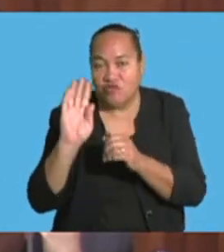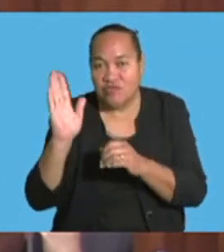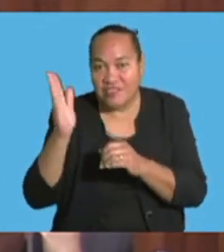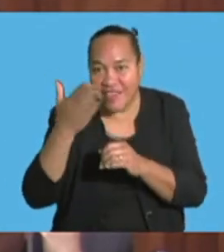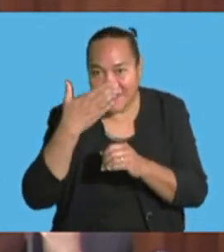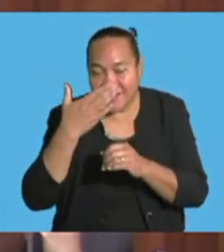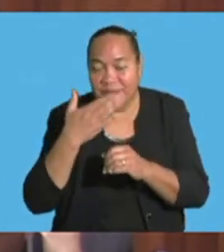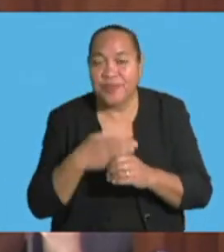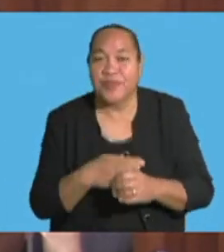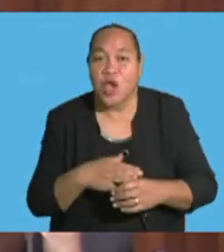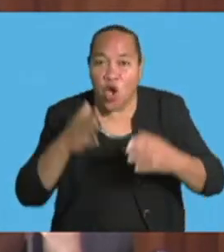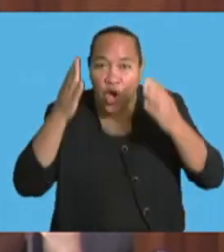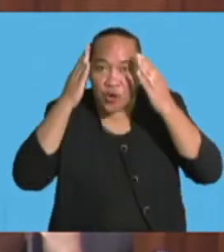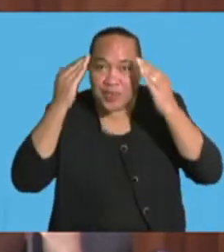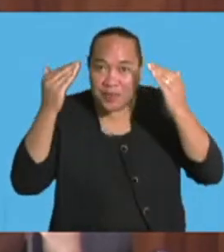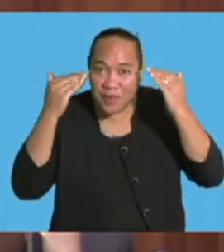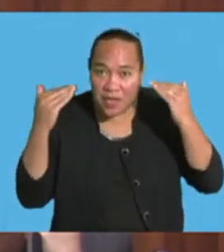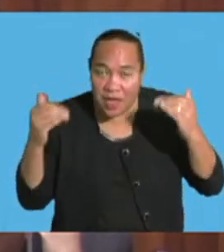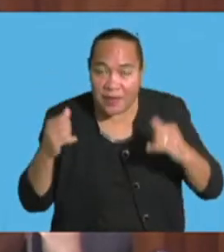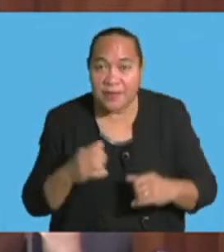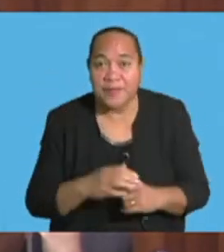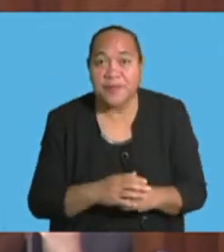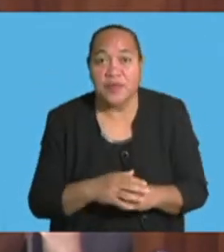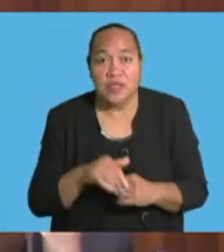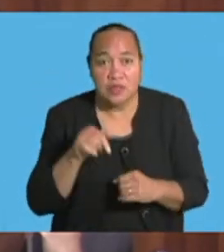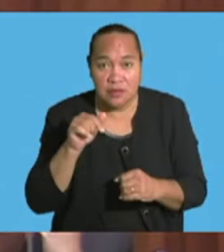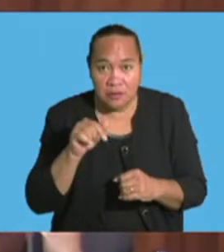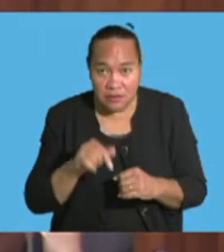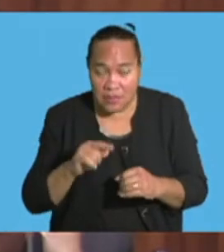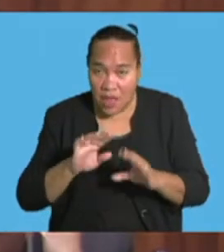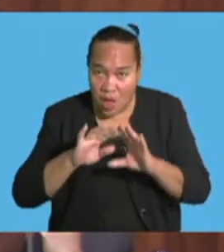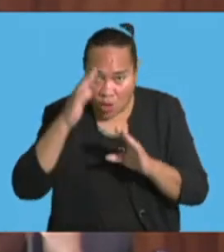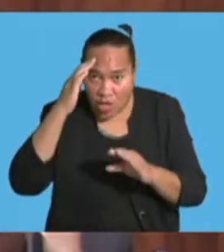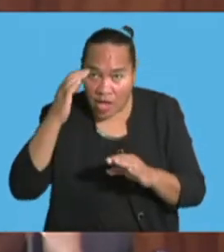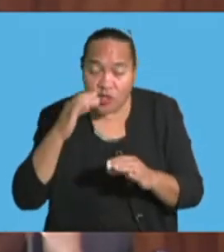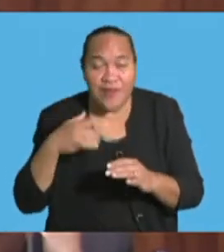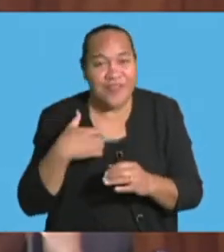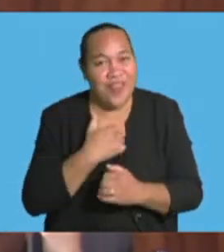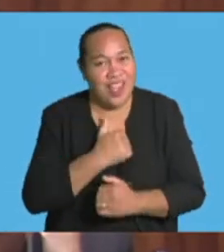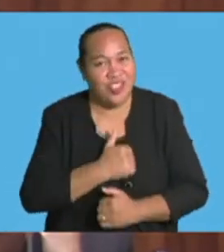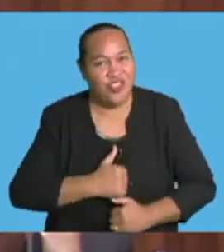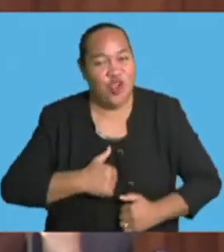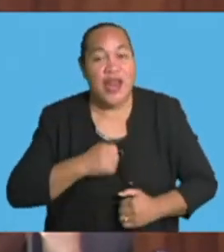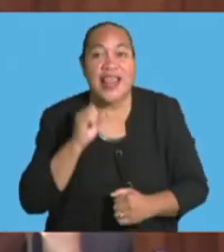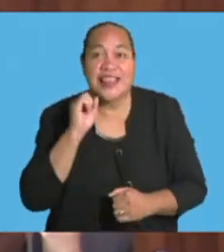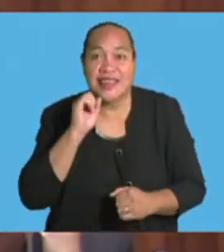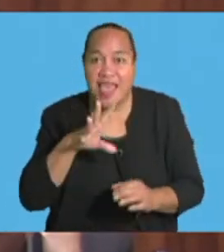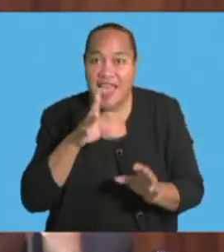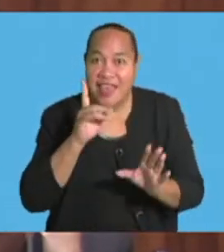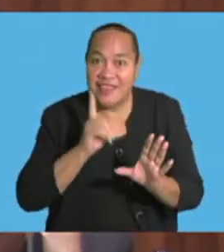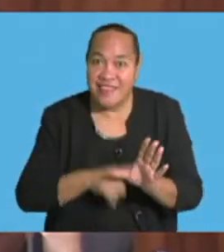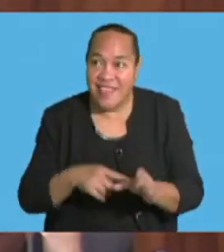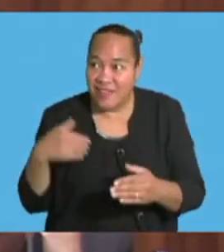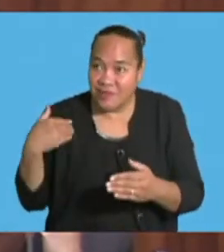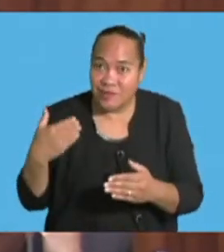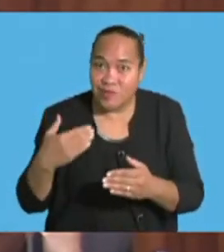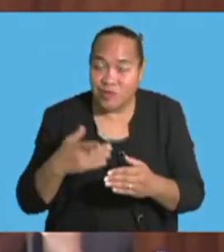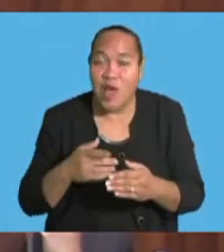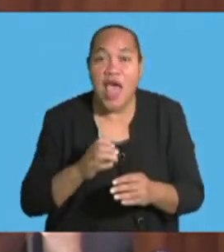Honourable Speaker, sir, our country as a whole has enjoyed 10 consecutive years of economic